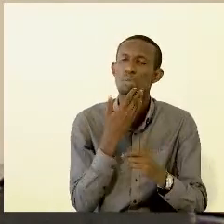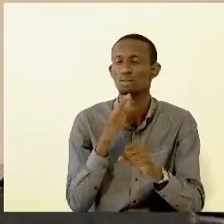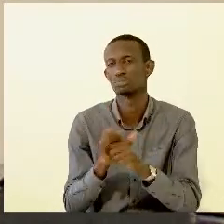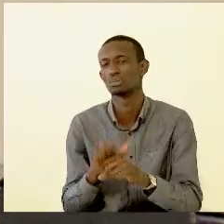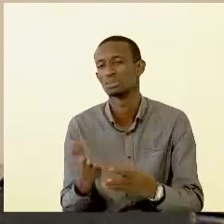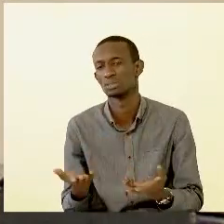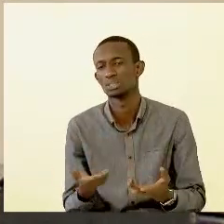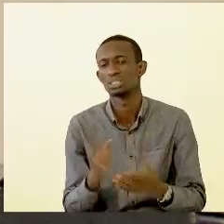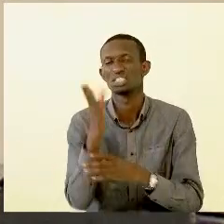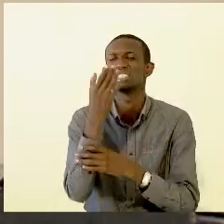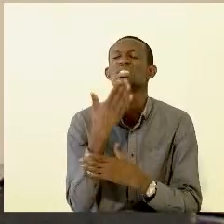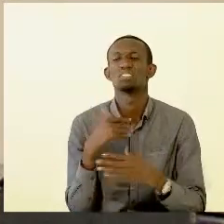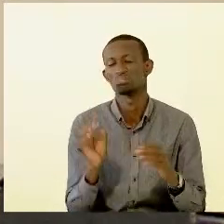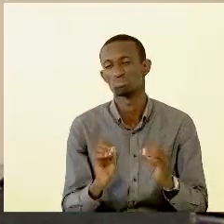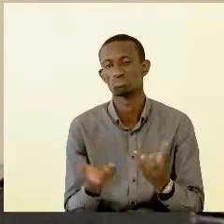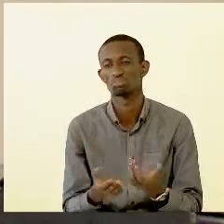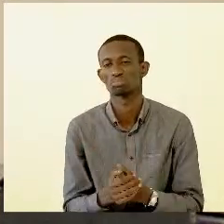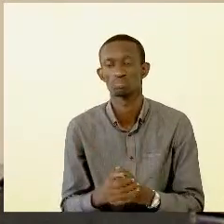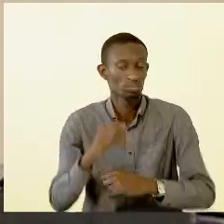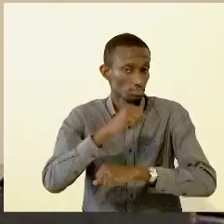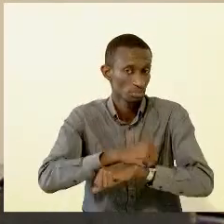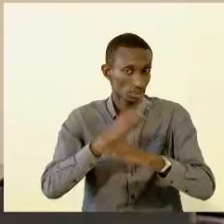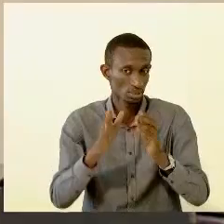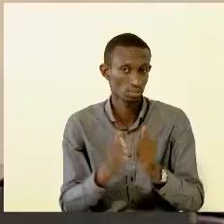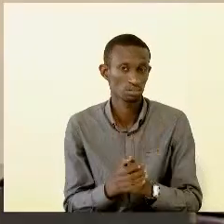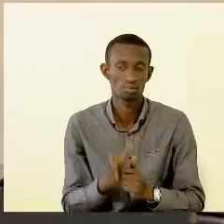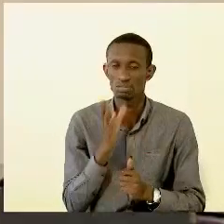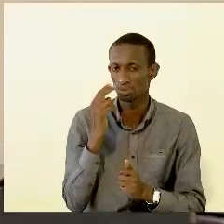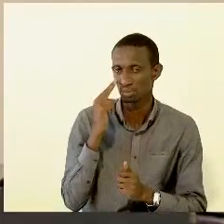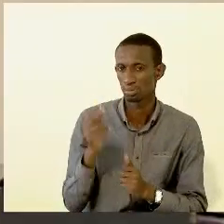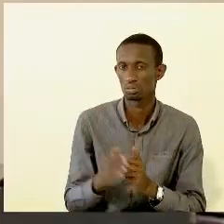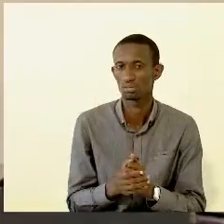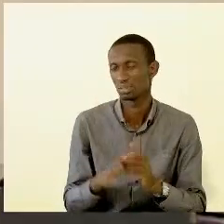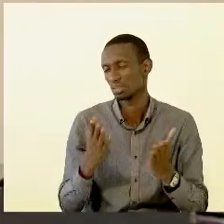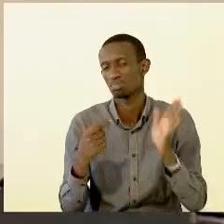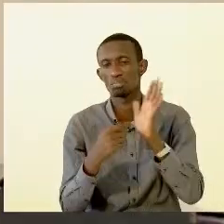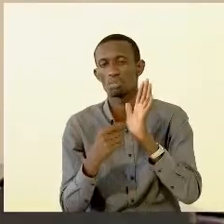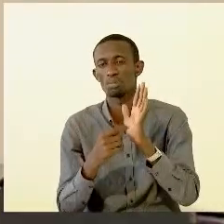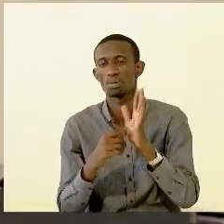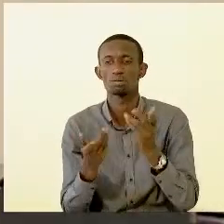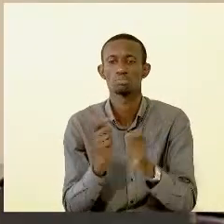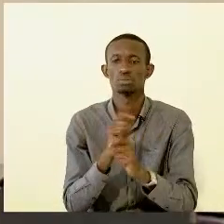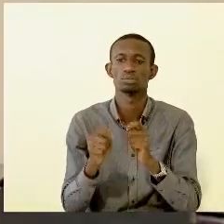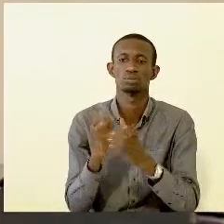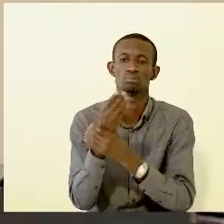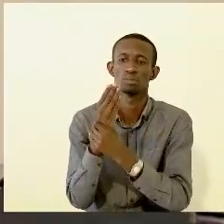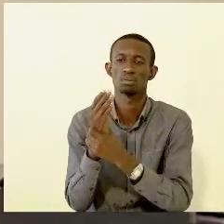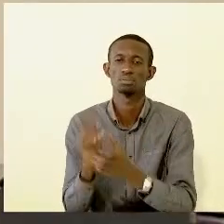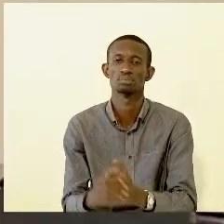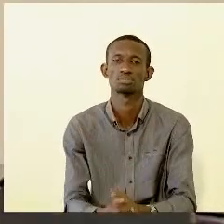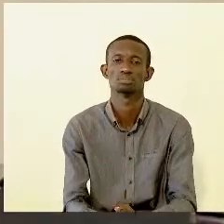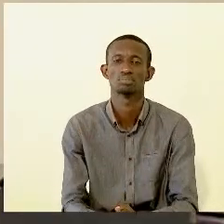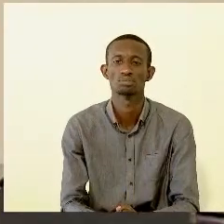needed by plants. Students, let us see some examples of modified leaves.